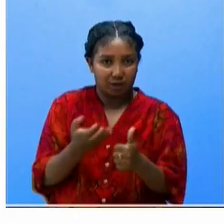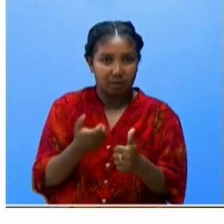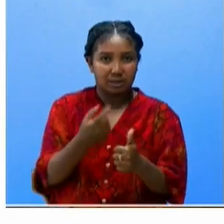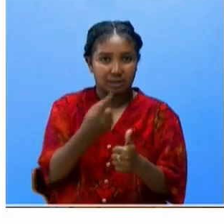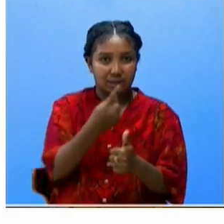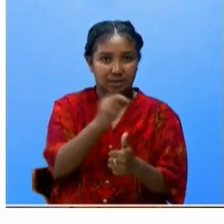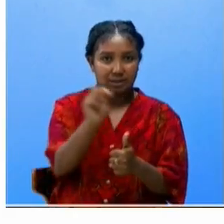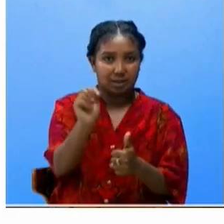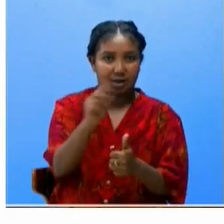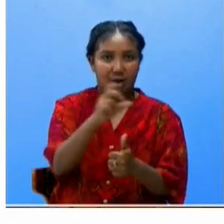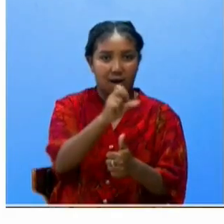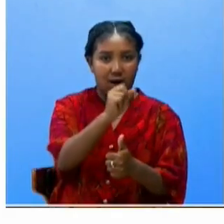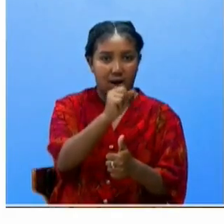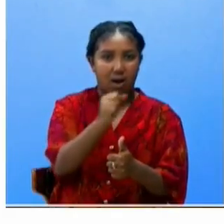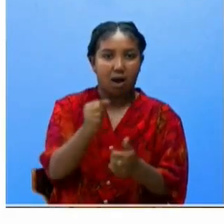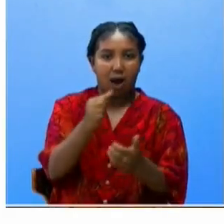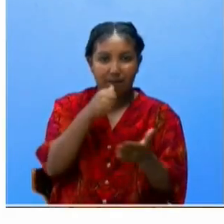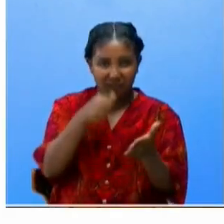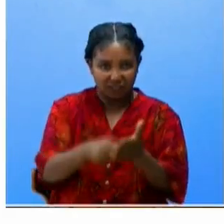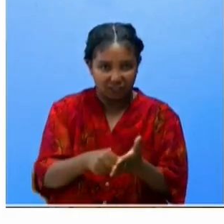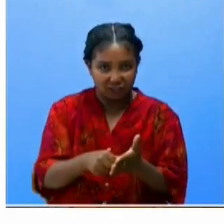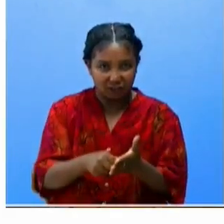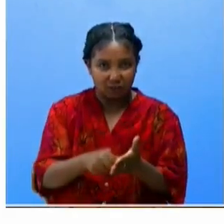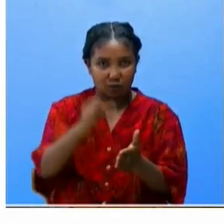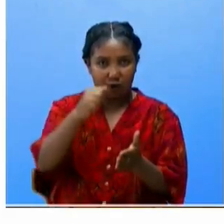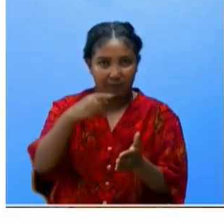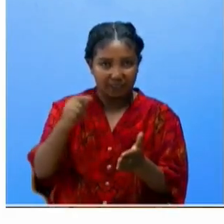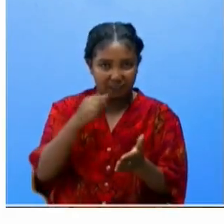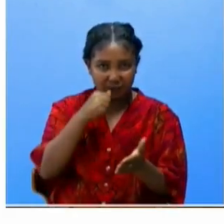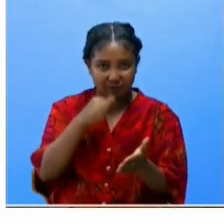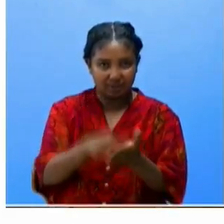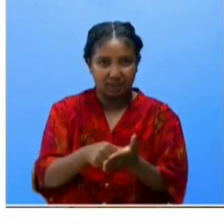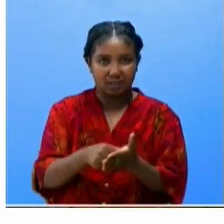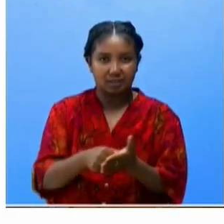the application.